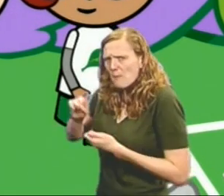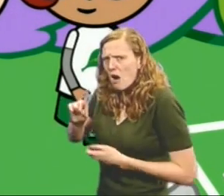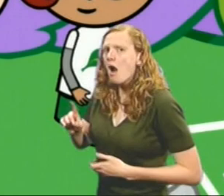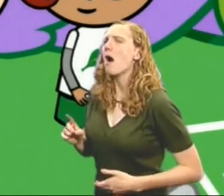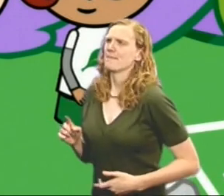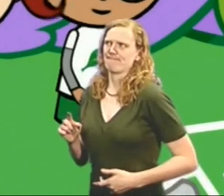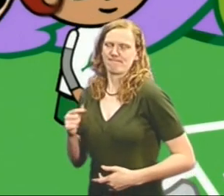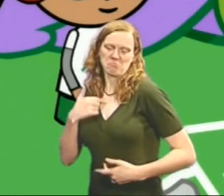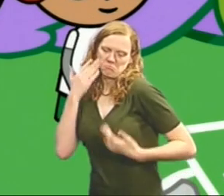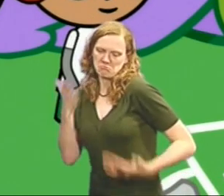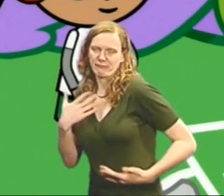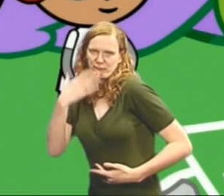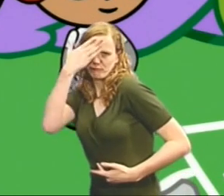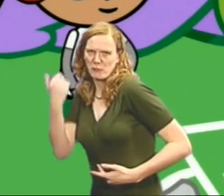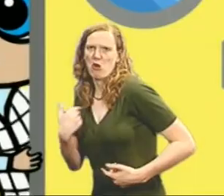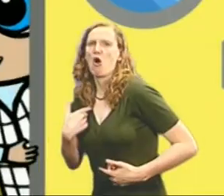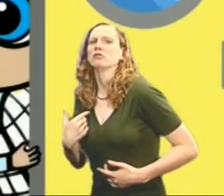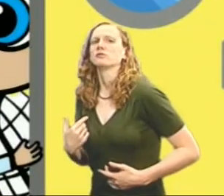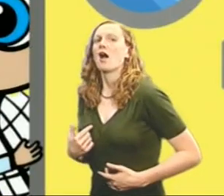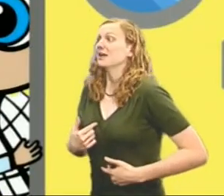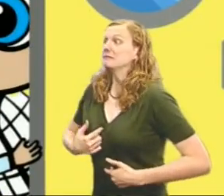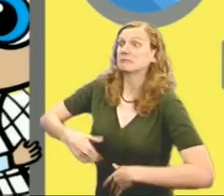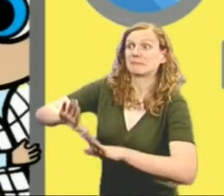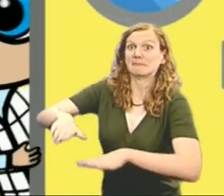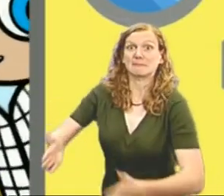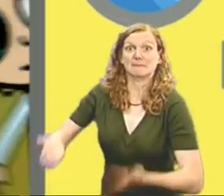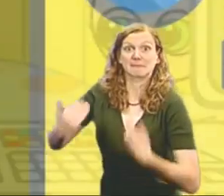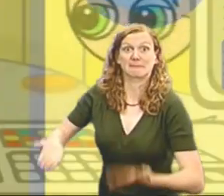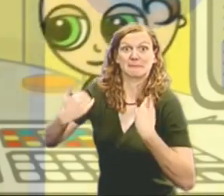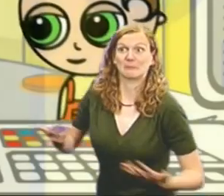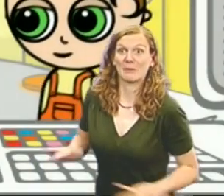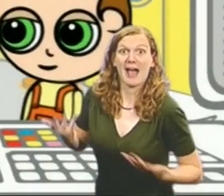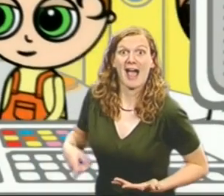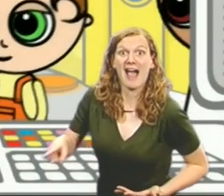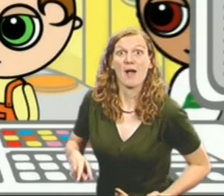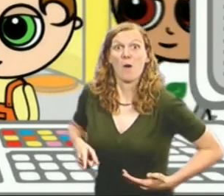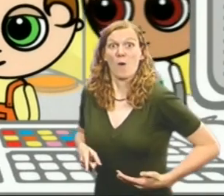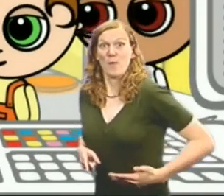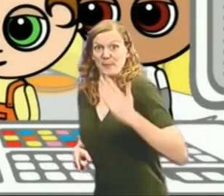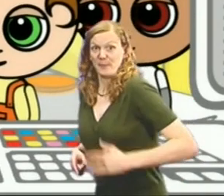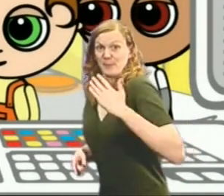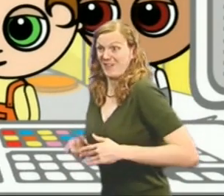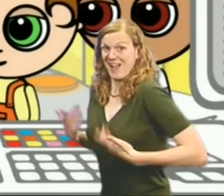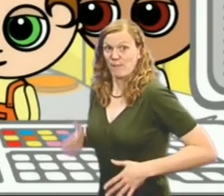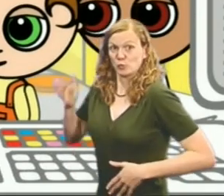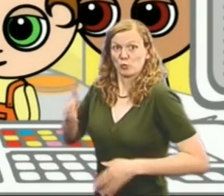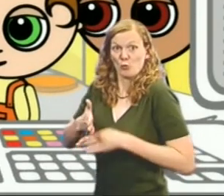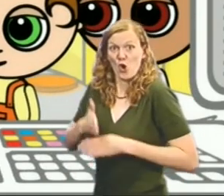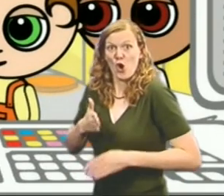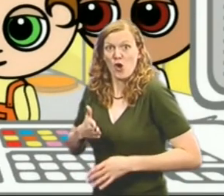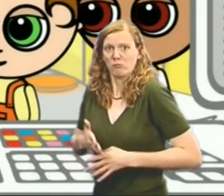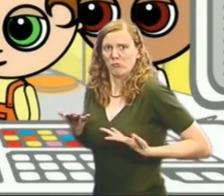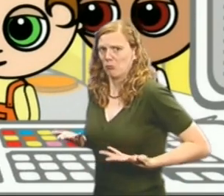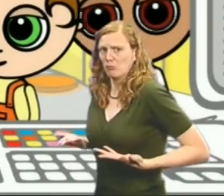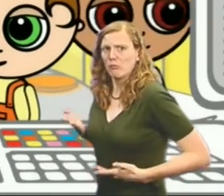forgotten. Angels, where are you? There's angel work to be done. How's everybody in Jarm today, Gabrielle?